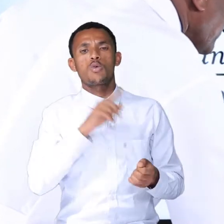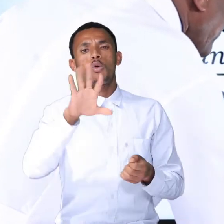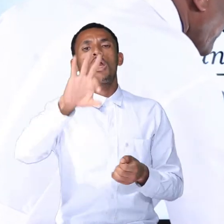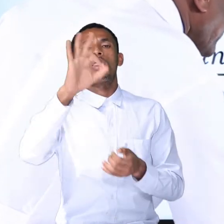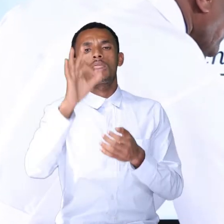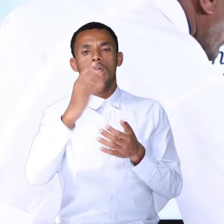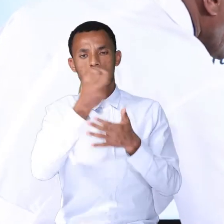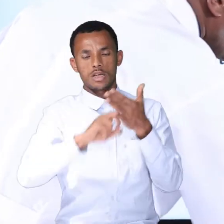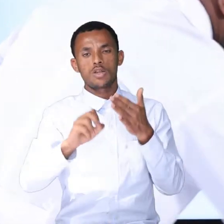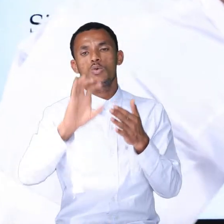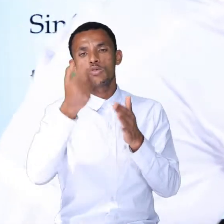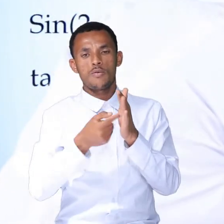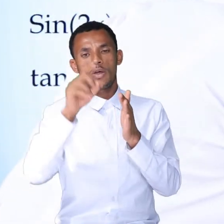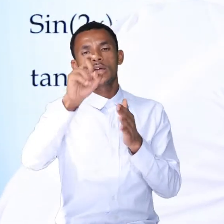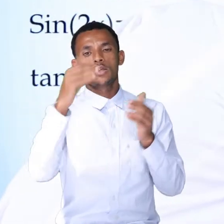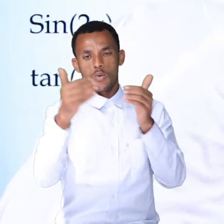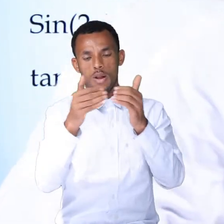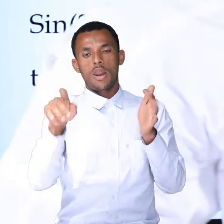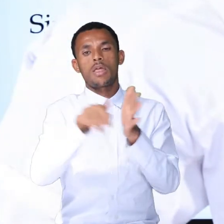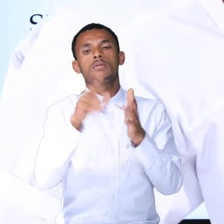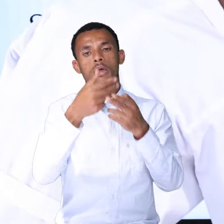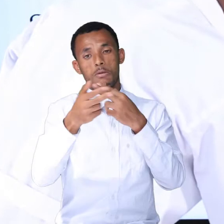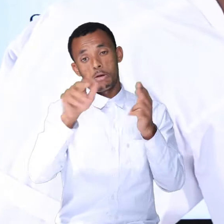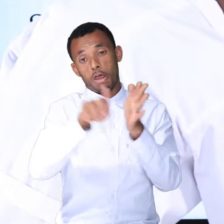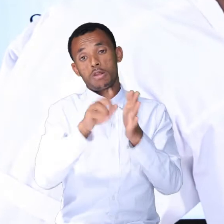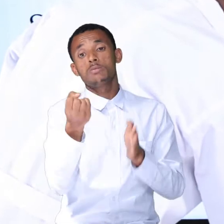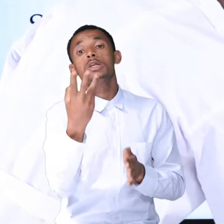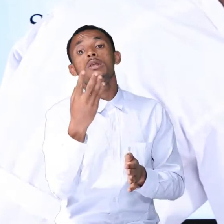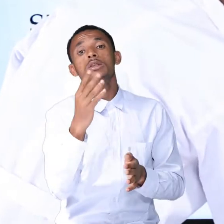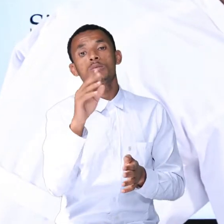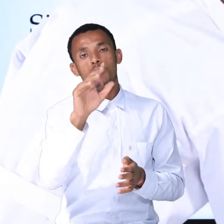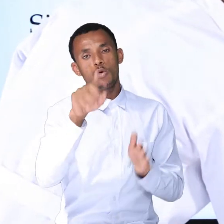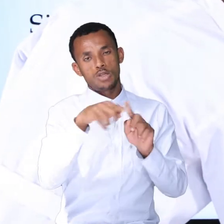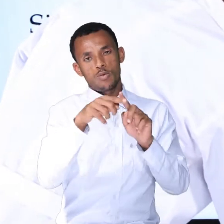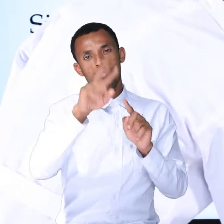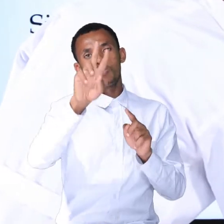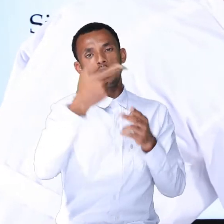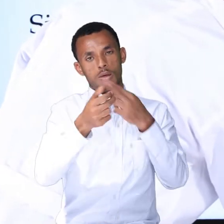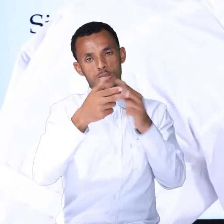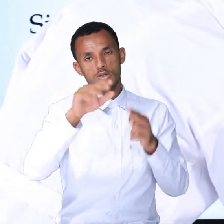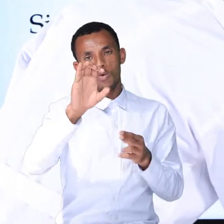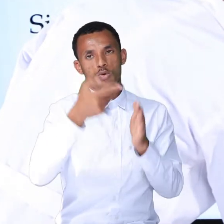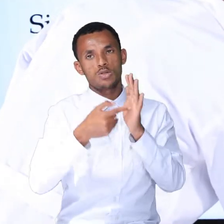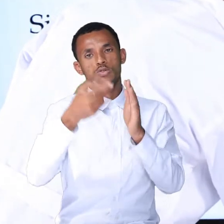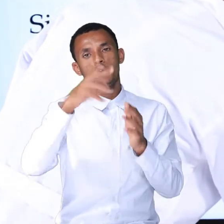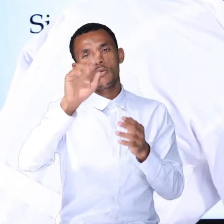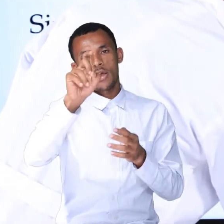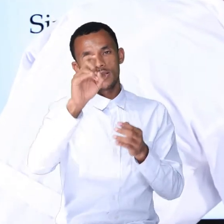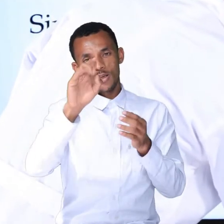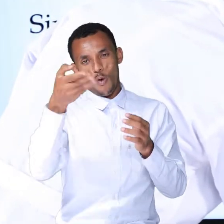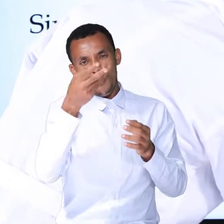result cosine of x equals negative times negative positive, twice cos square of x over 2